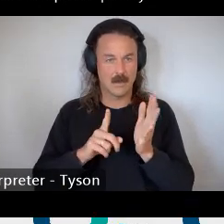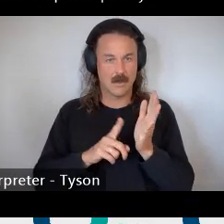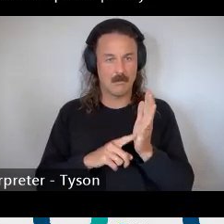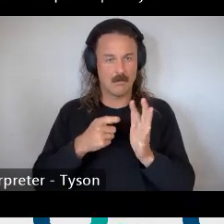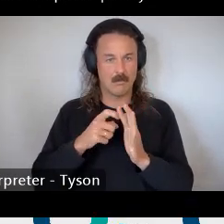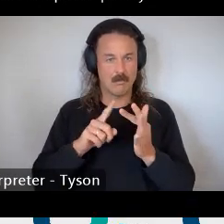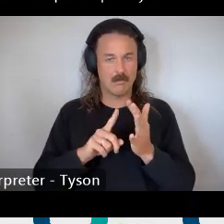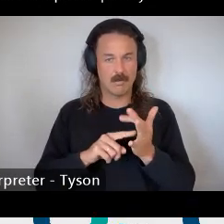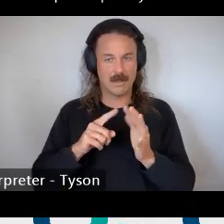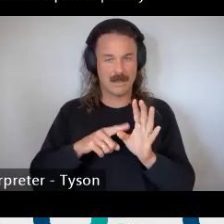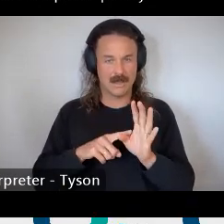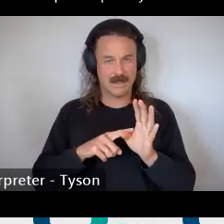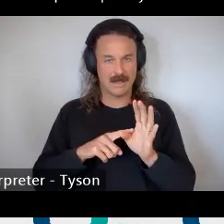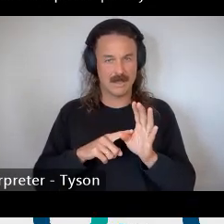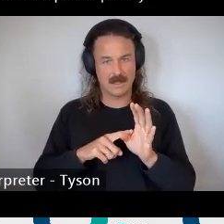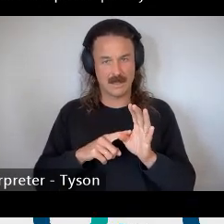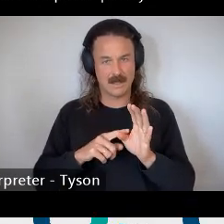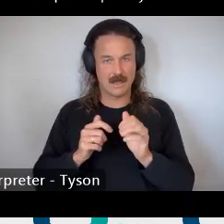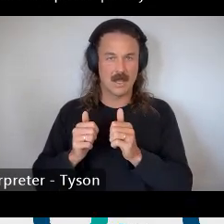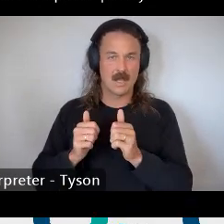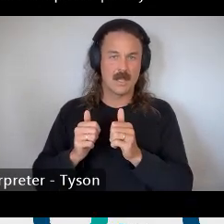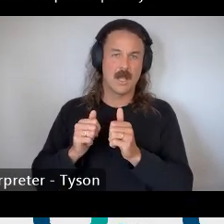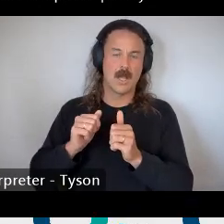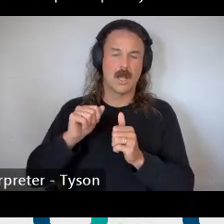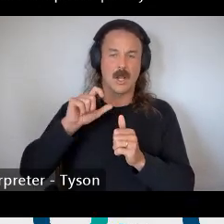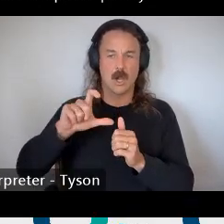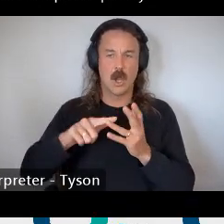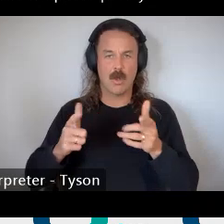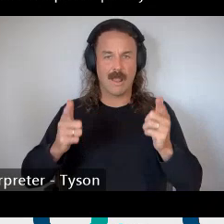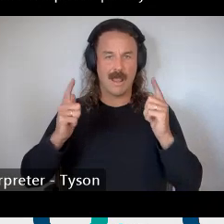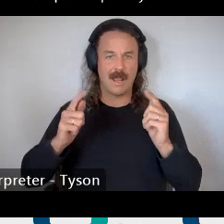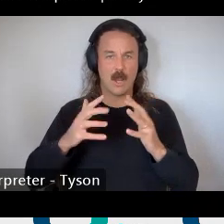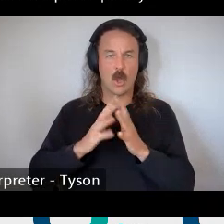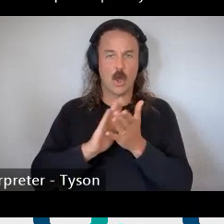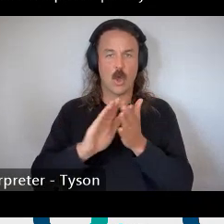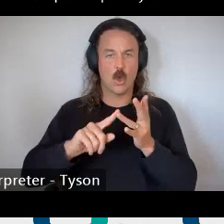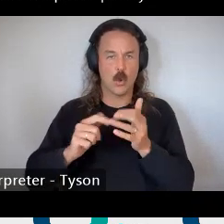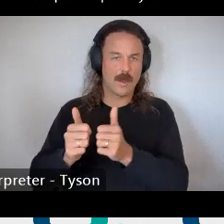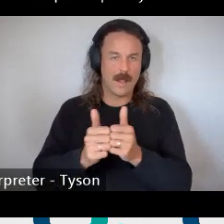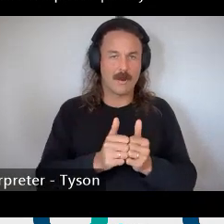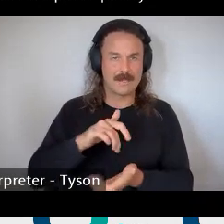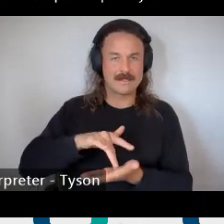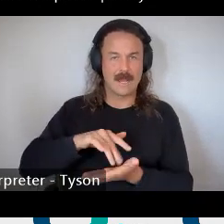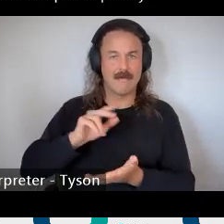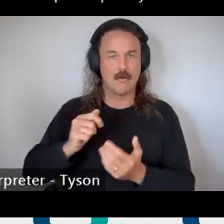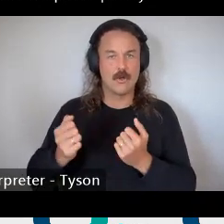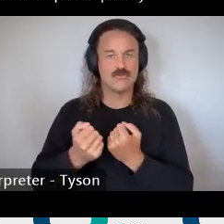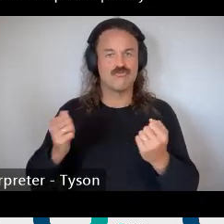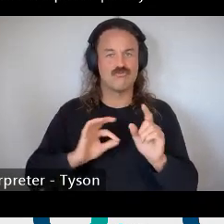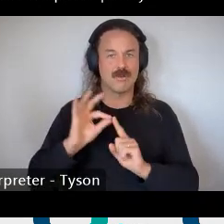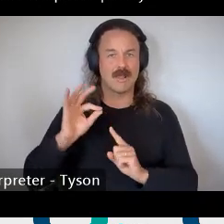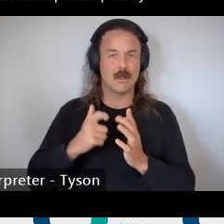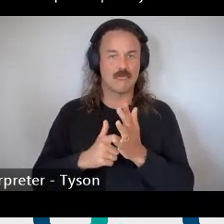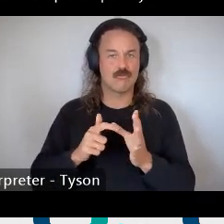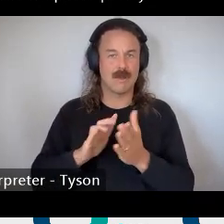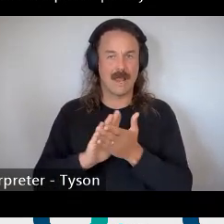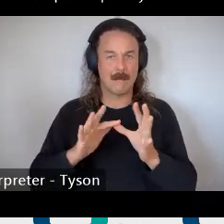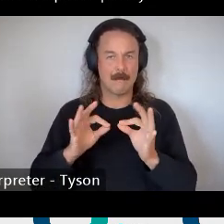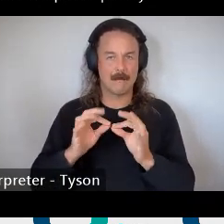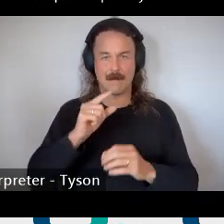WHO Collaborating Centre for Strengthening Rehabilitation Capacity and Health Systems at the University of Sydney's Centre for Disability Research and